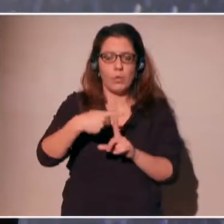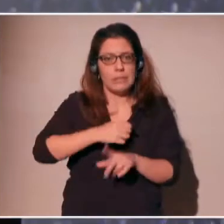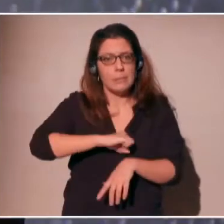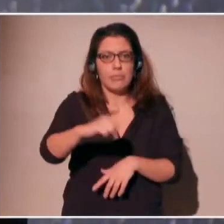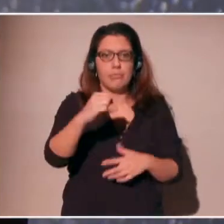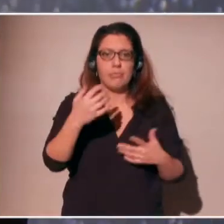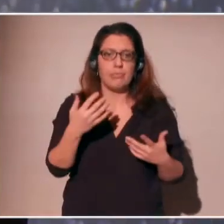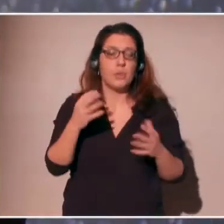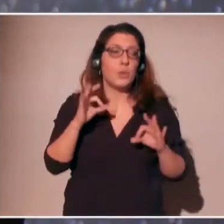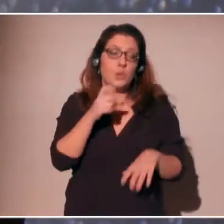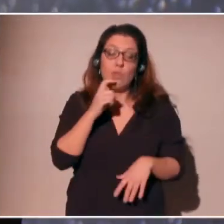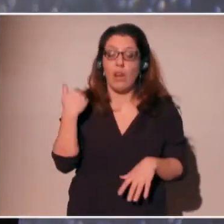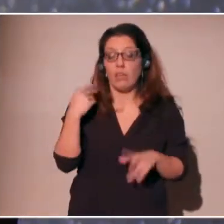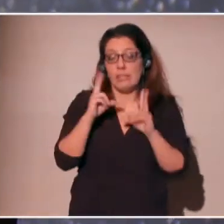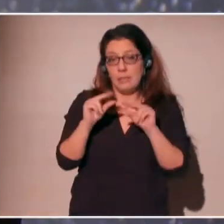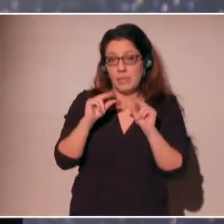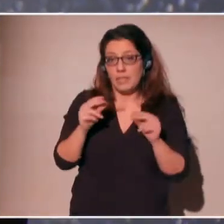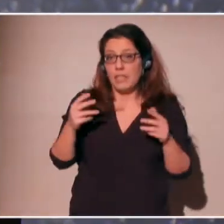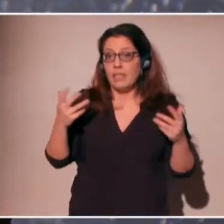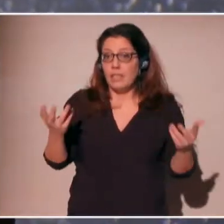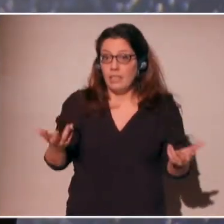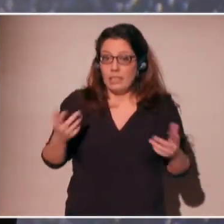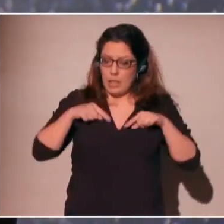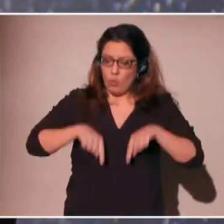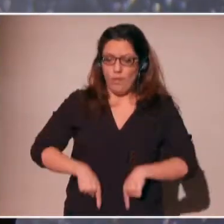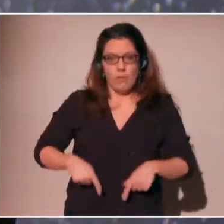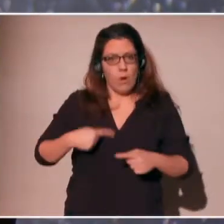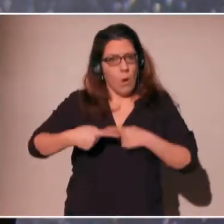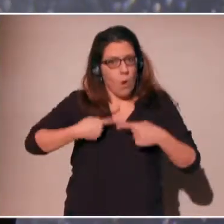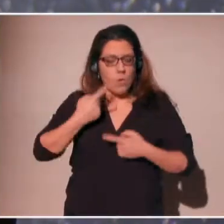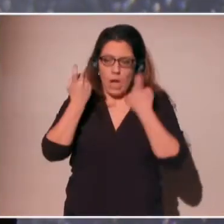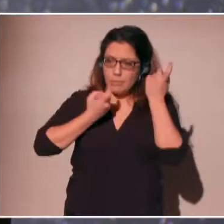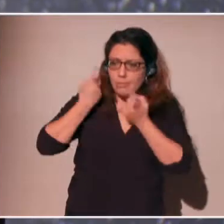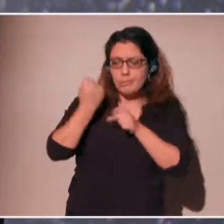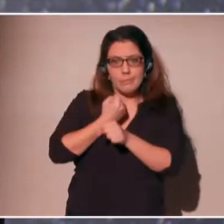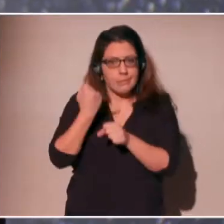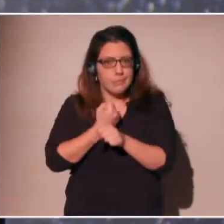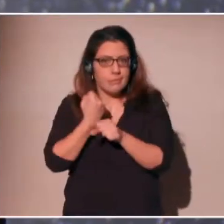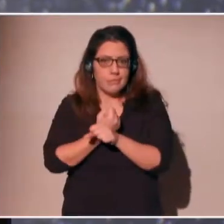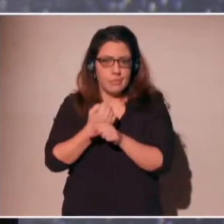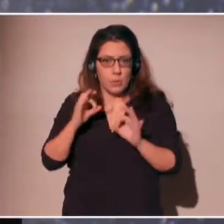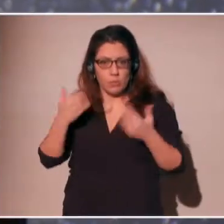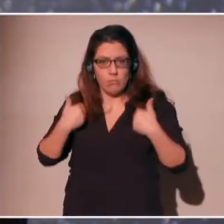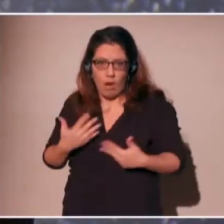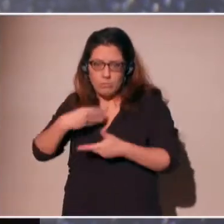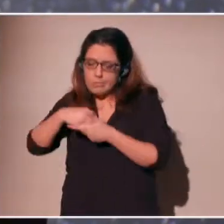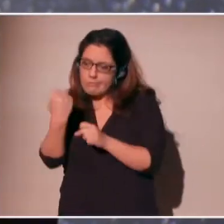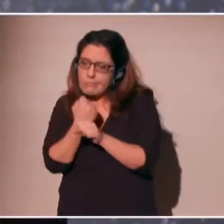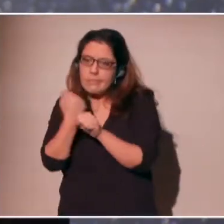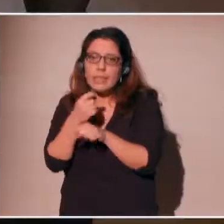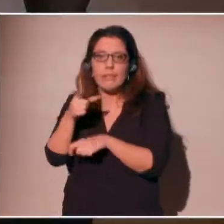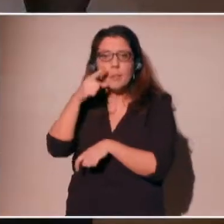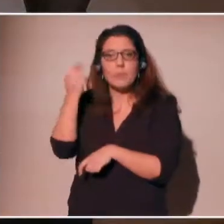So in order to favor this virtual circle, the government is precisely working on